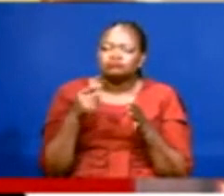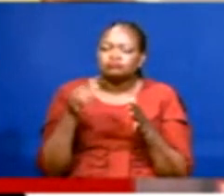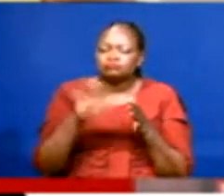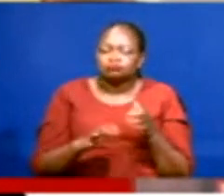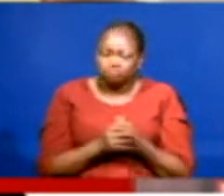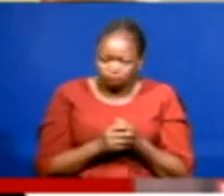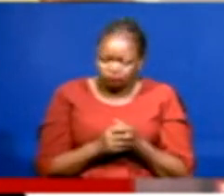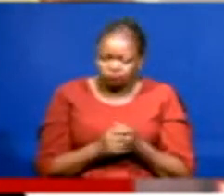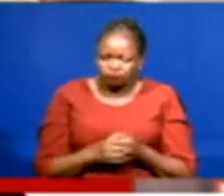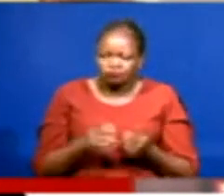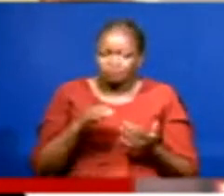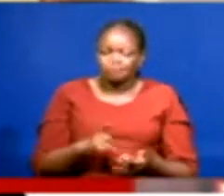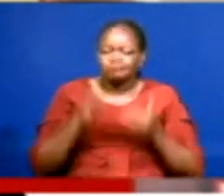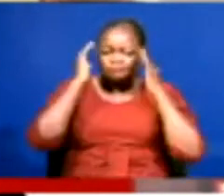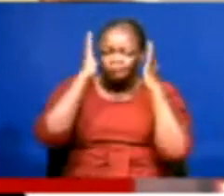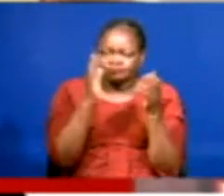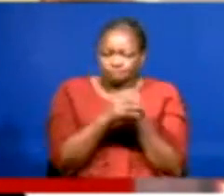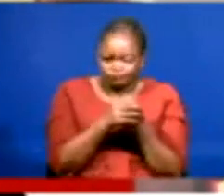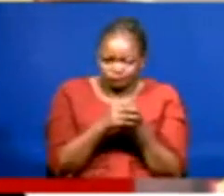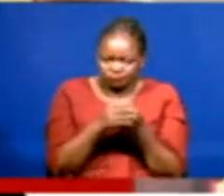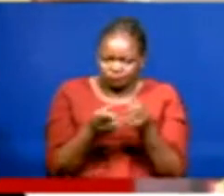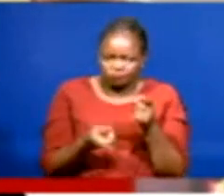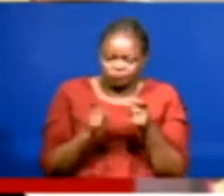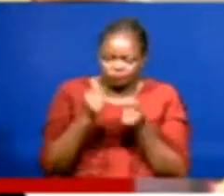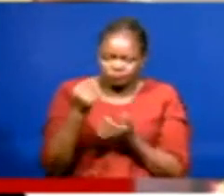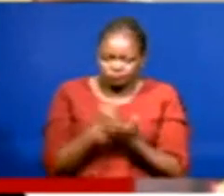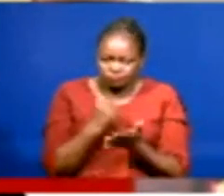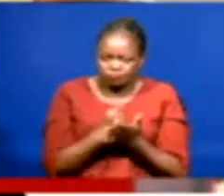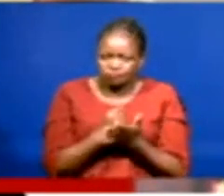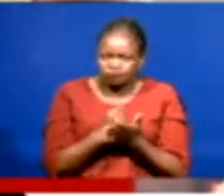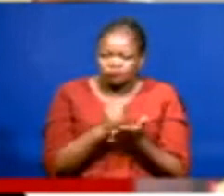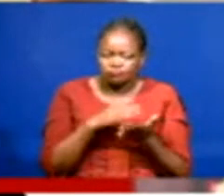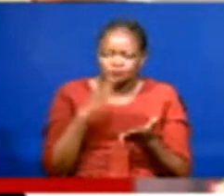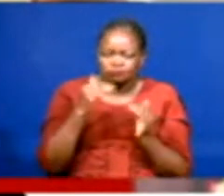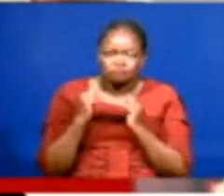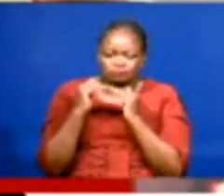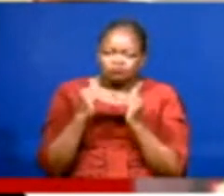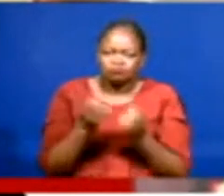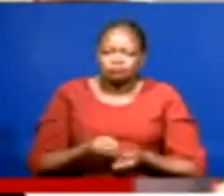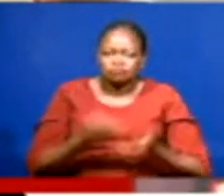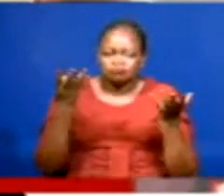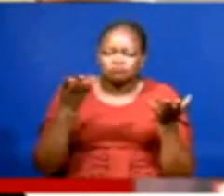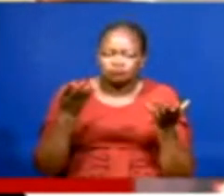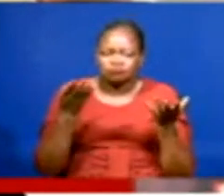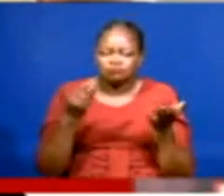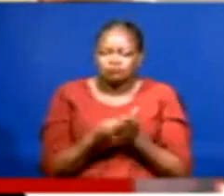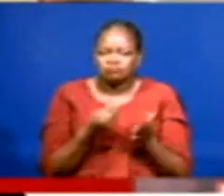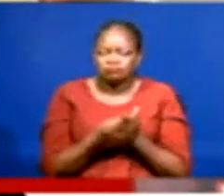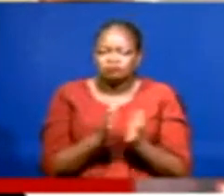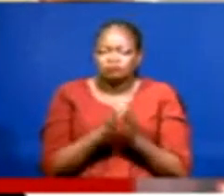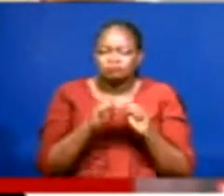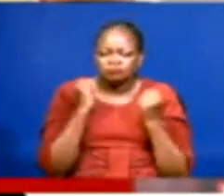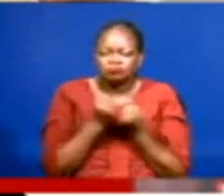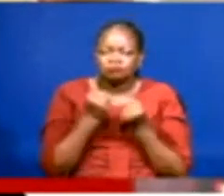Special focus will be placed on increased employment, more equitable distribution of income, social